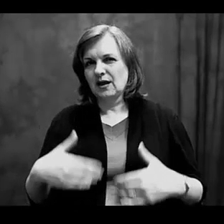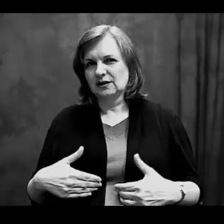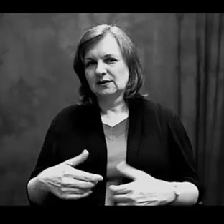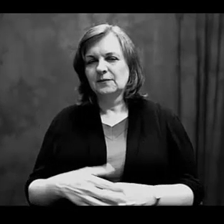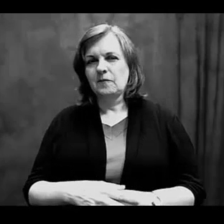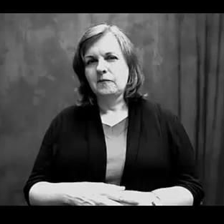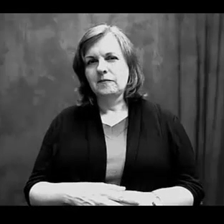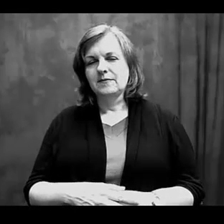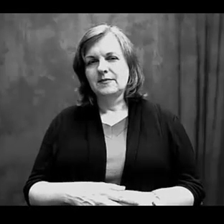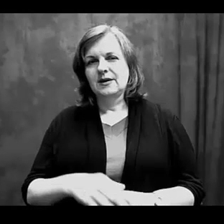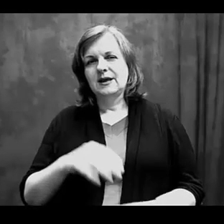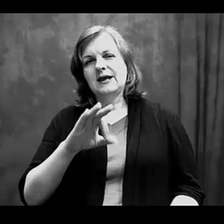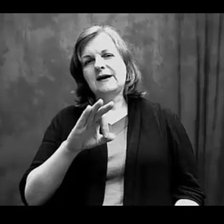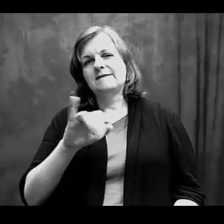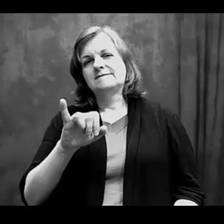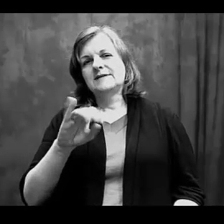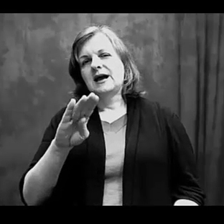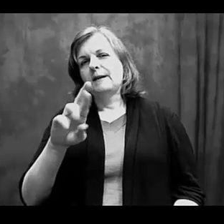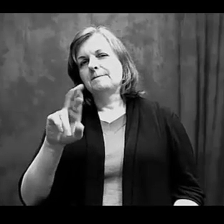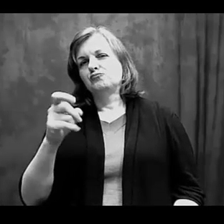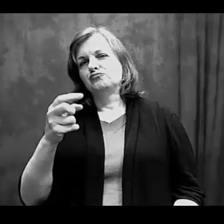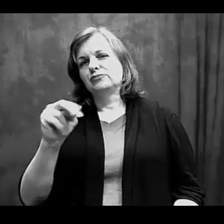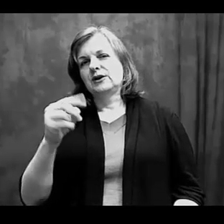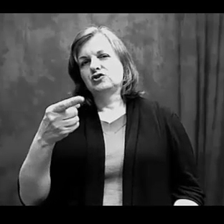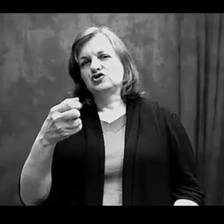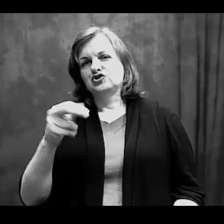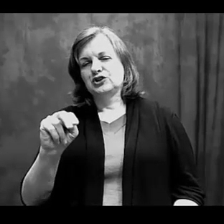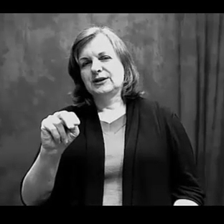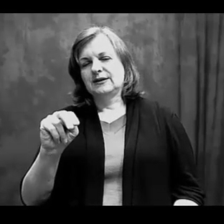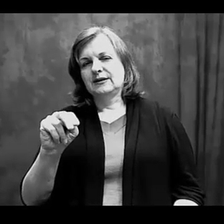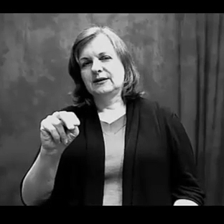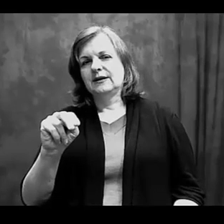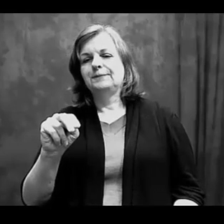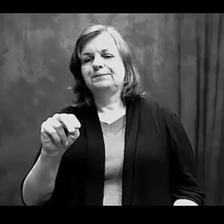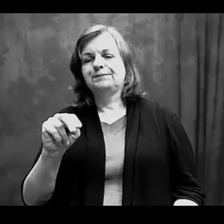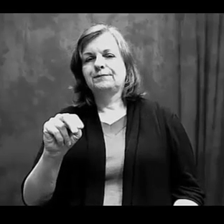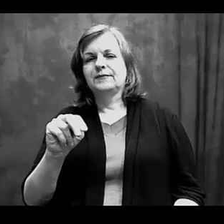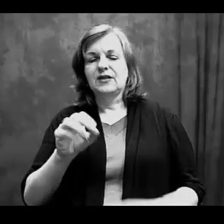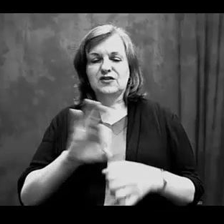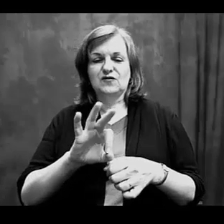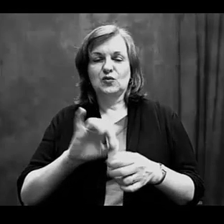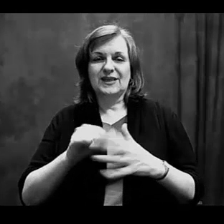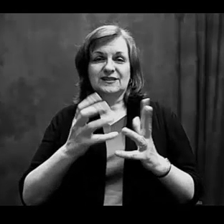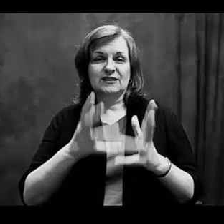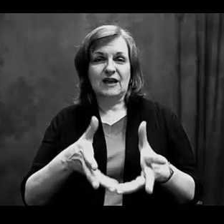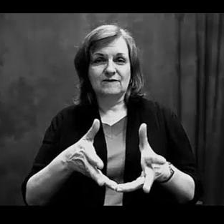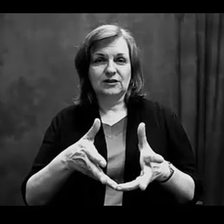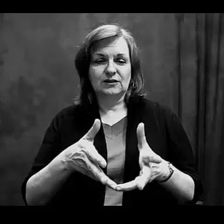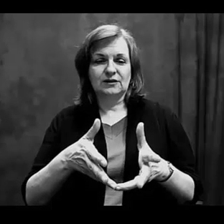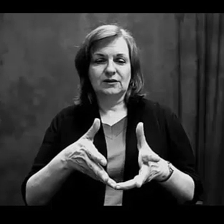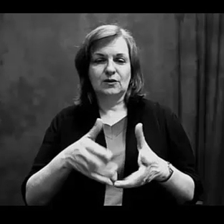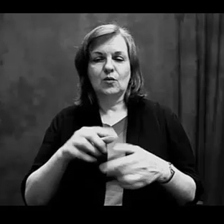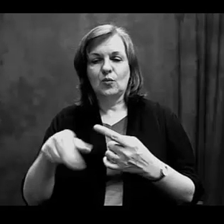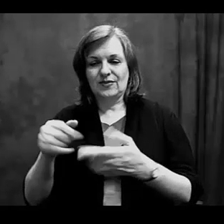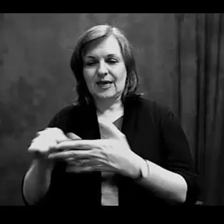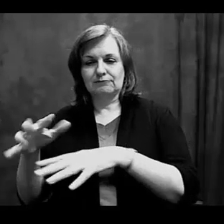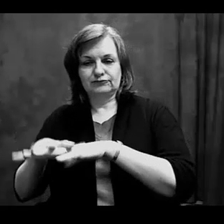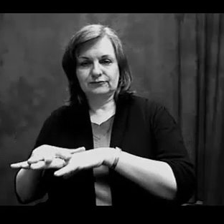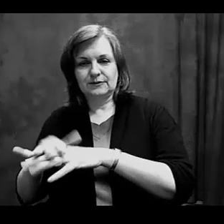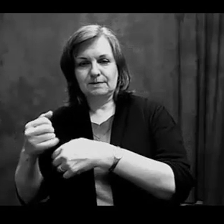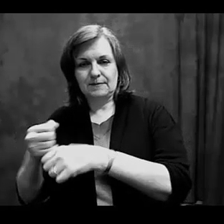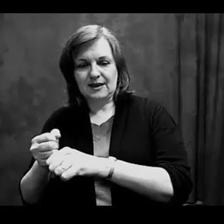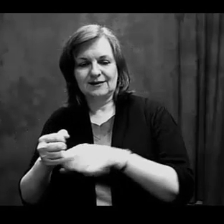band-aid. And when we look at fibrinogen, this fluid that's left behind after all